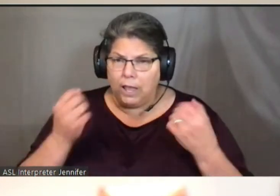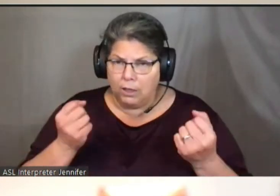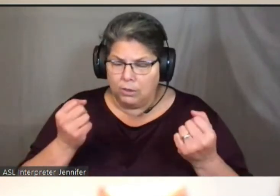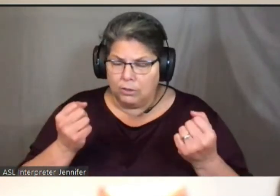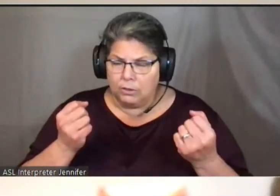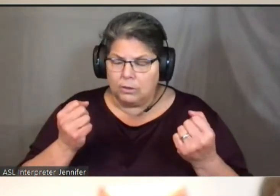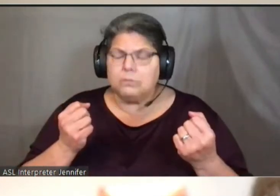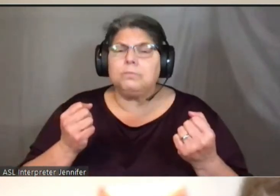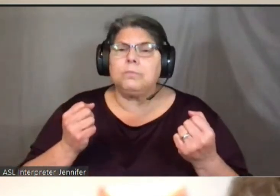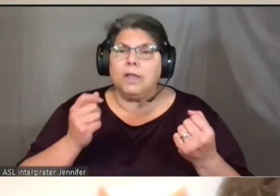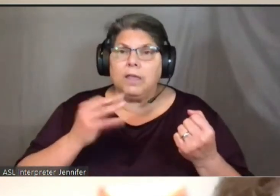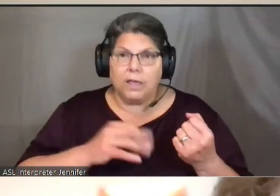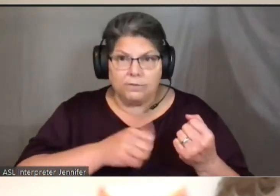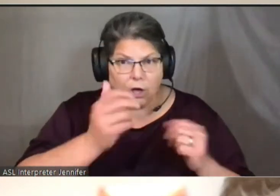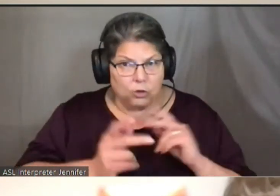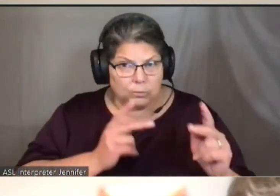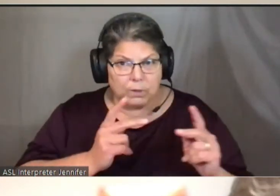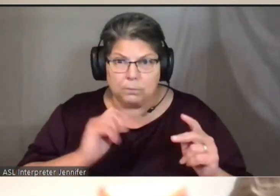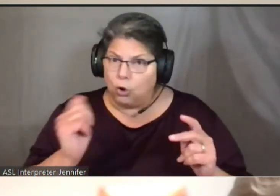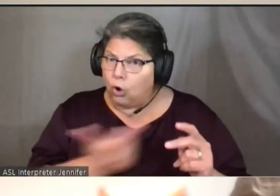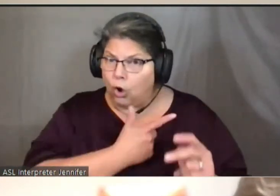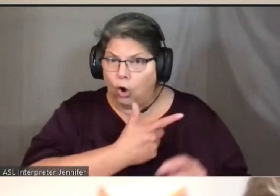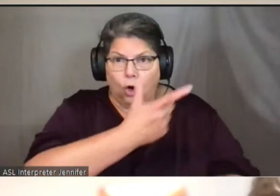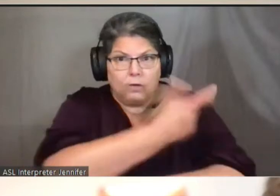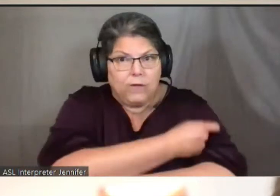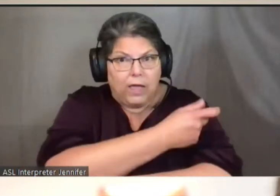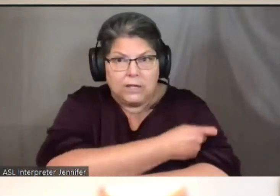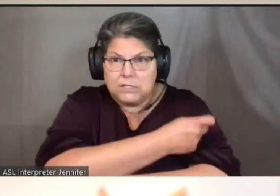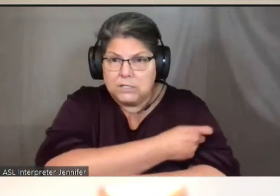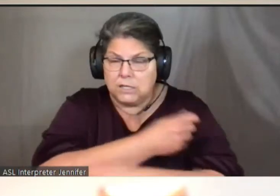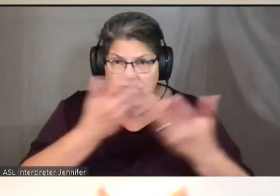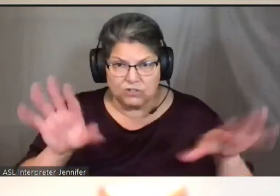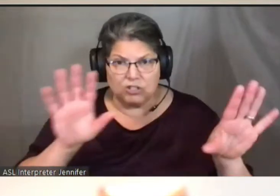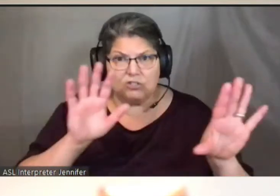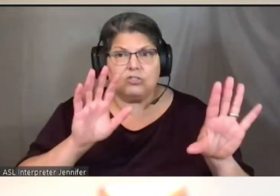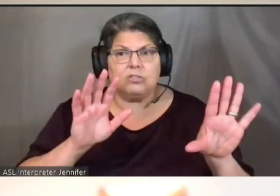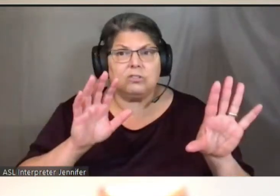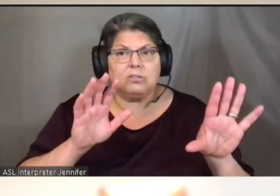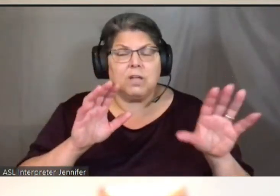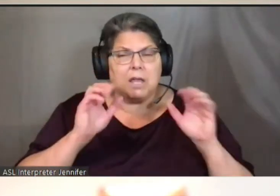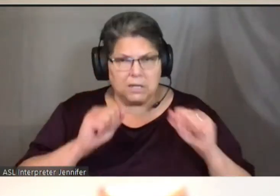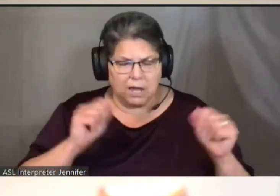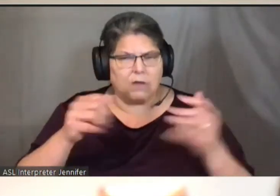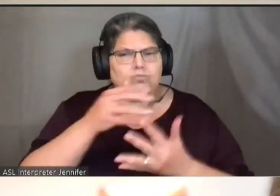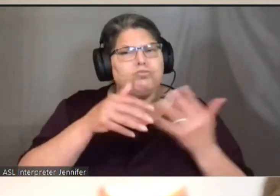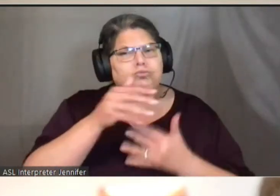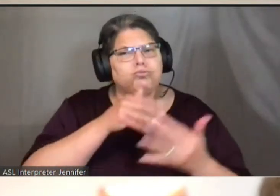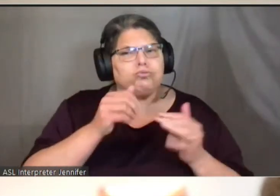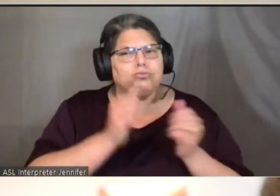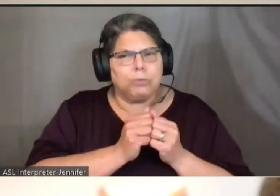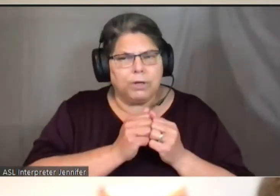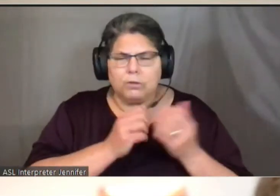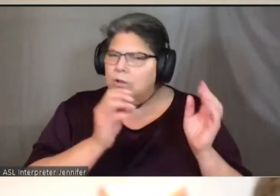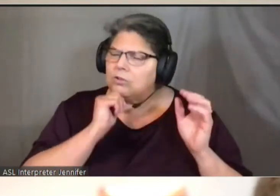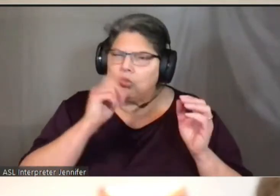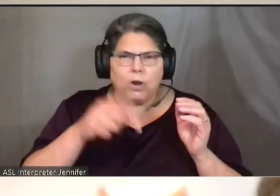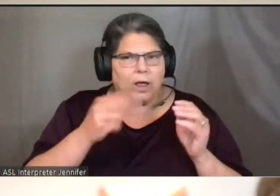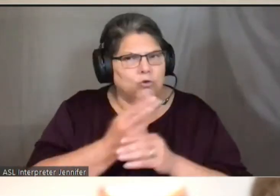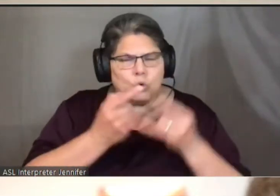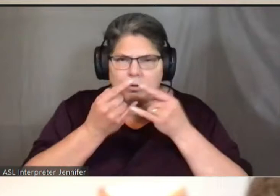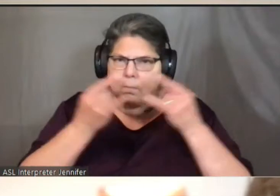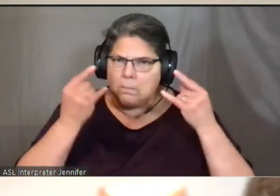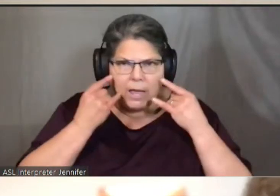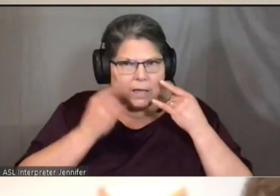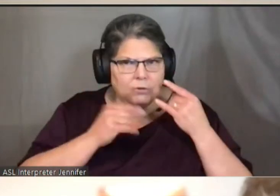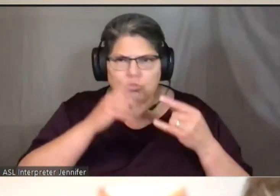with other fully vaccinated people, including indoors, without wearing a mask or physical distancing.